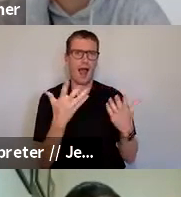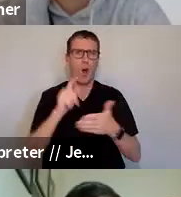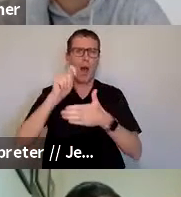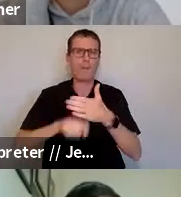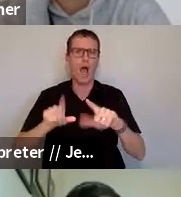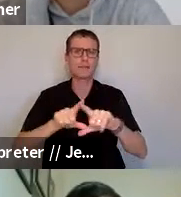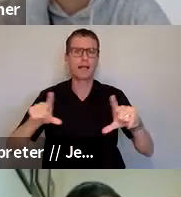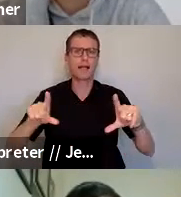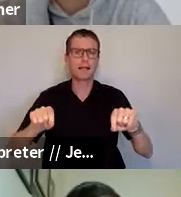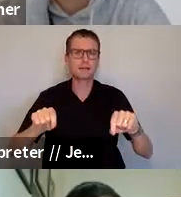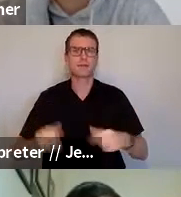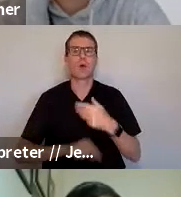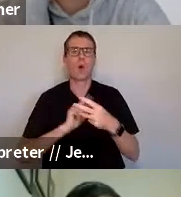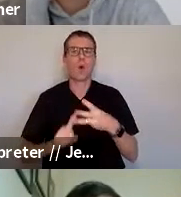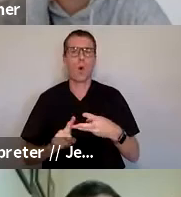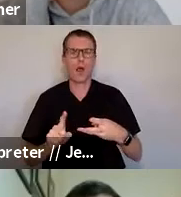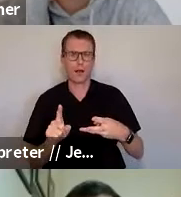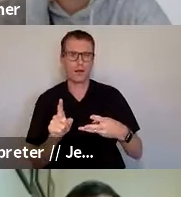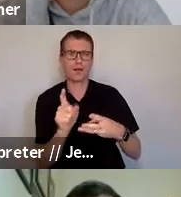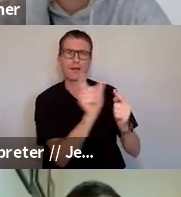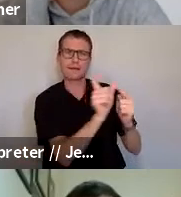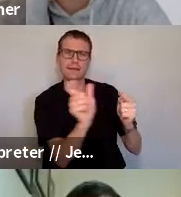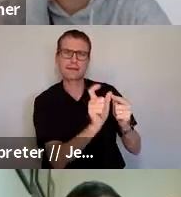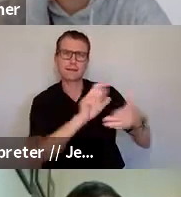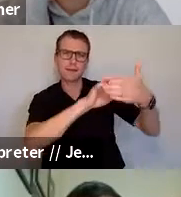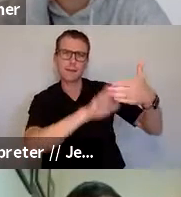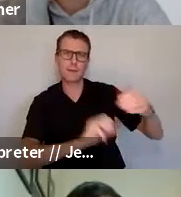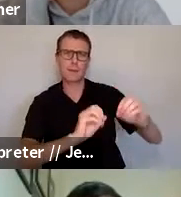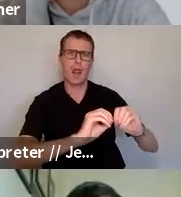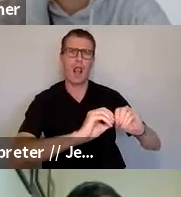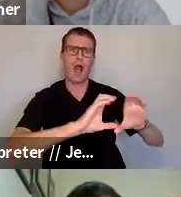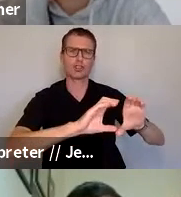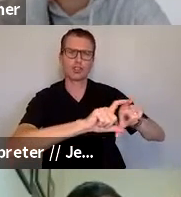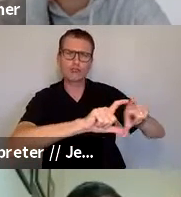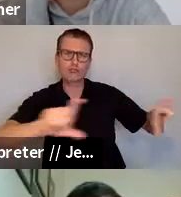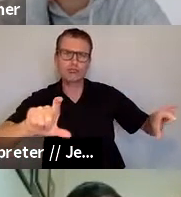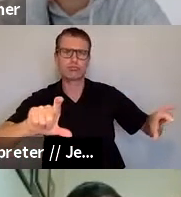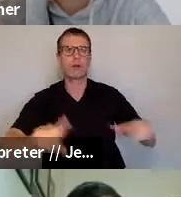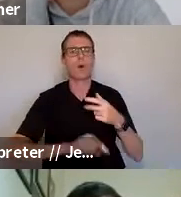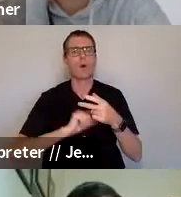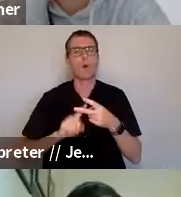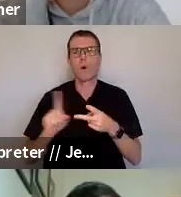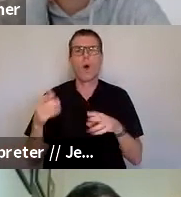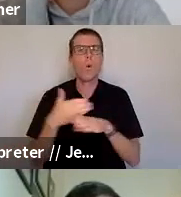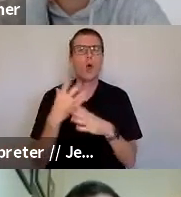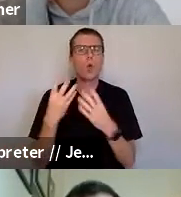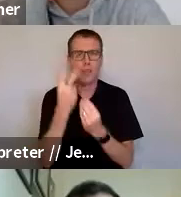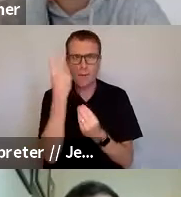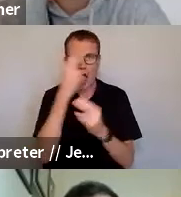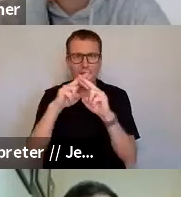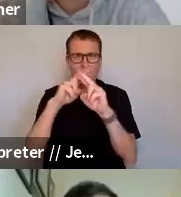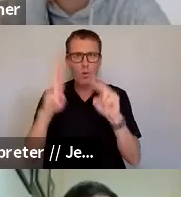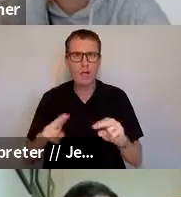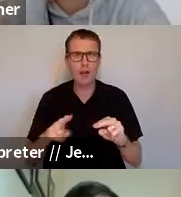with Blind Foundation, who can send brailled press releases out. There are so many options out there, and Arts